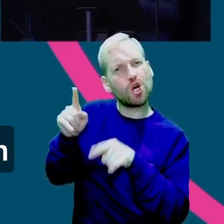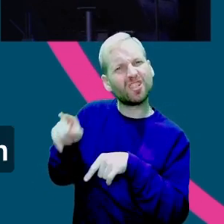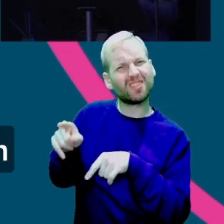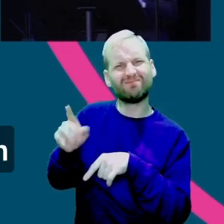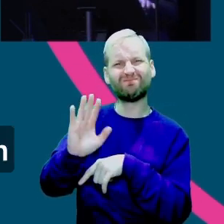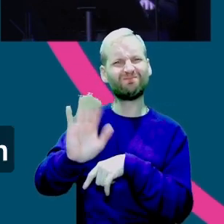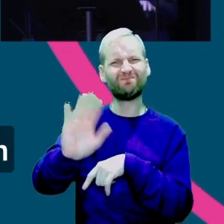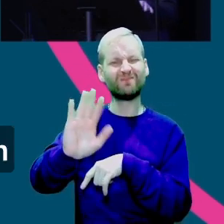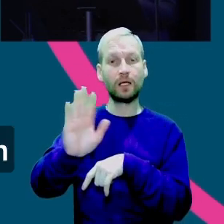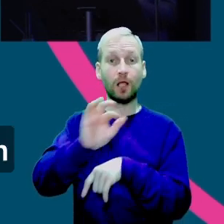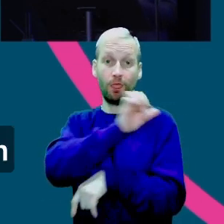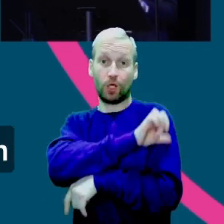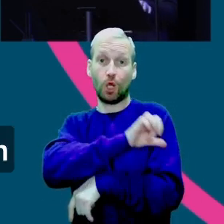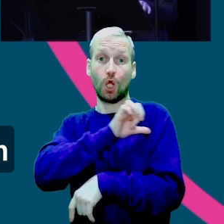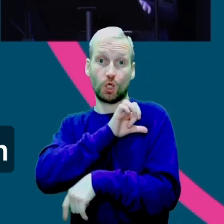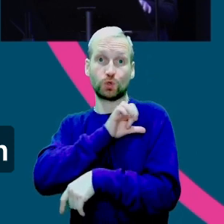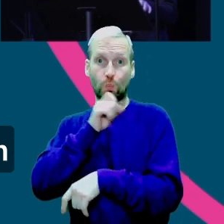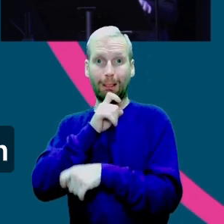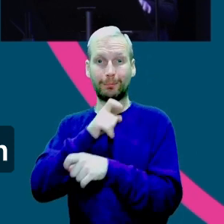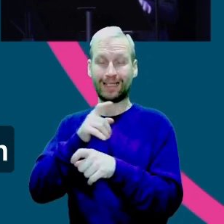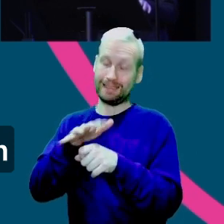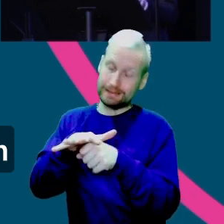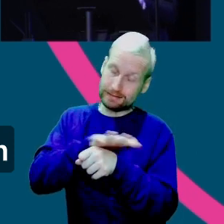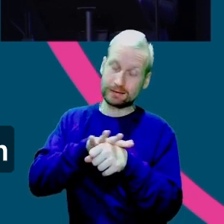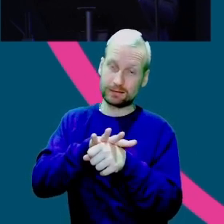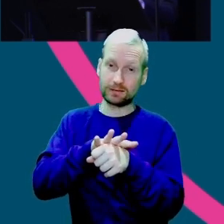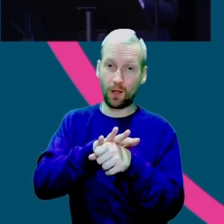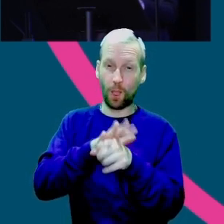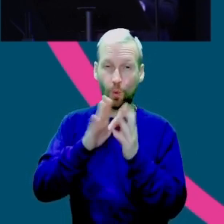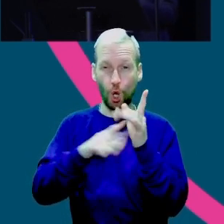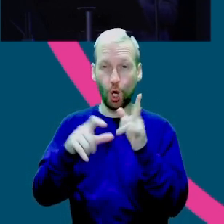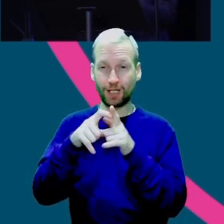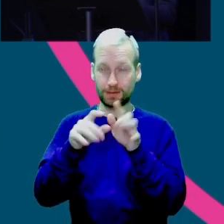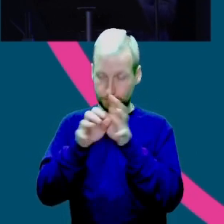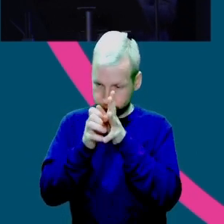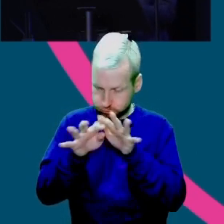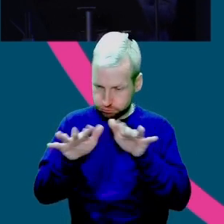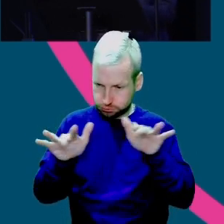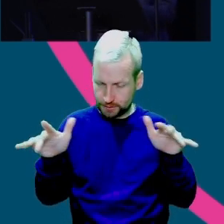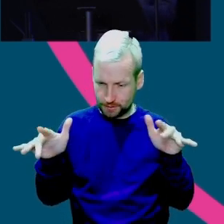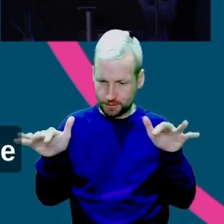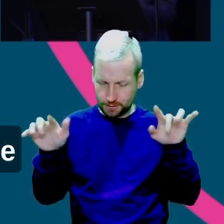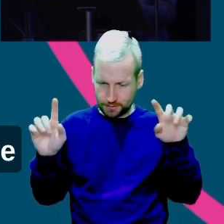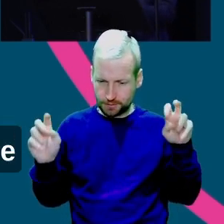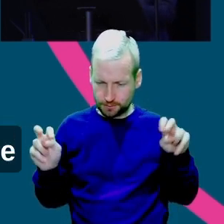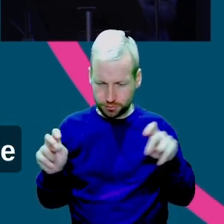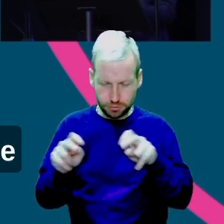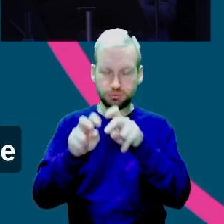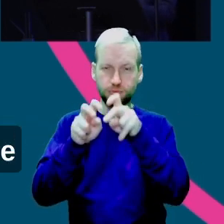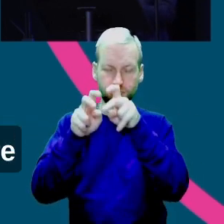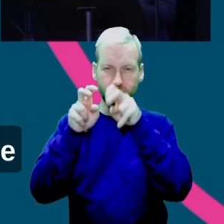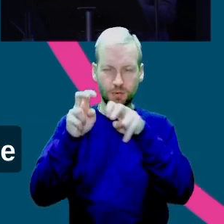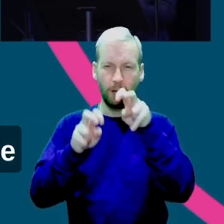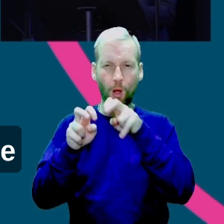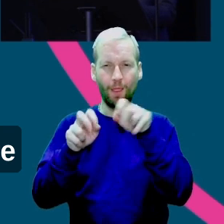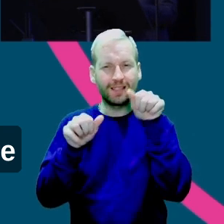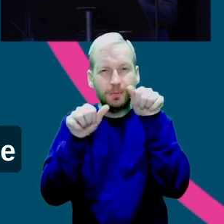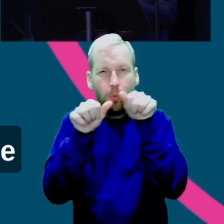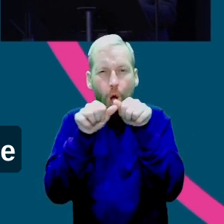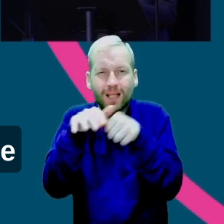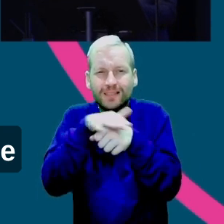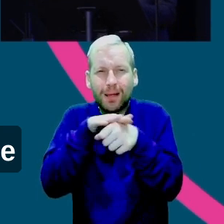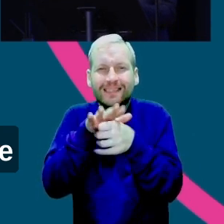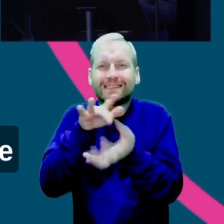ward. The nurses will be dispersed across the ward in the different areas, but there is a very small nurse station in that central area